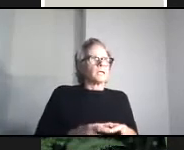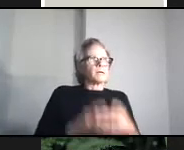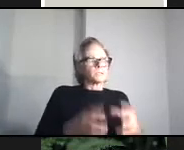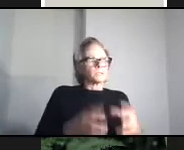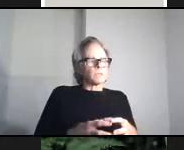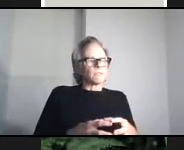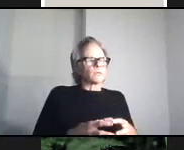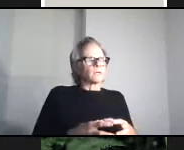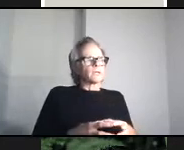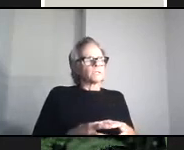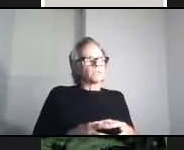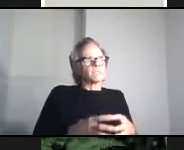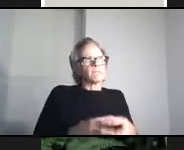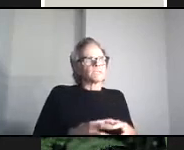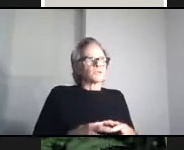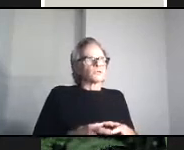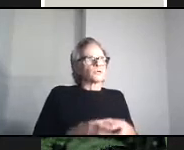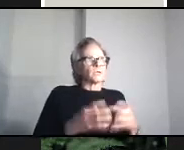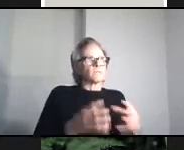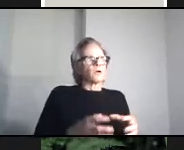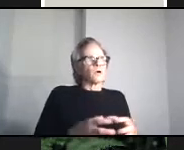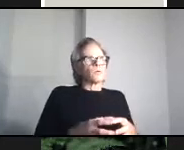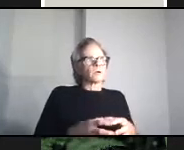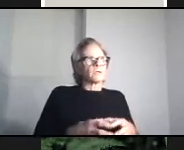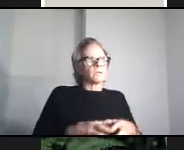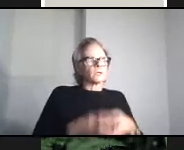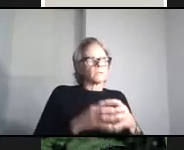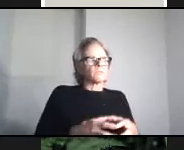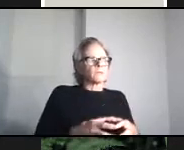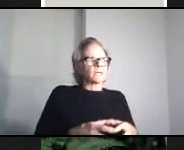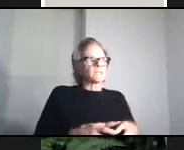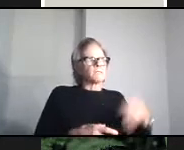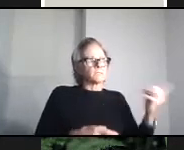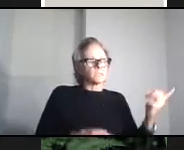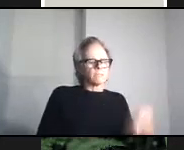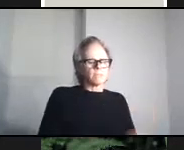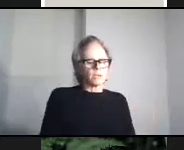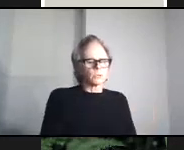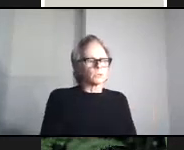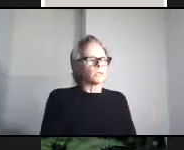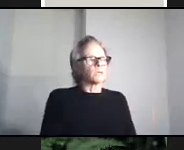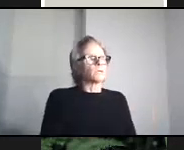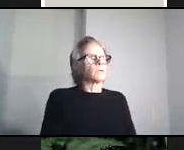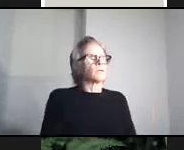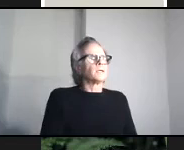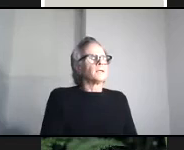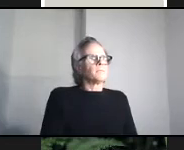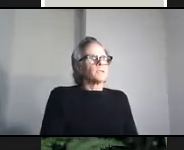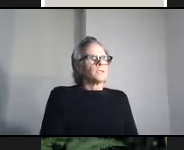It houses their important collection, but it's a place for tutoring and for homework and a little bit different activities as compared to the